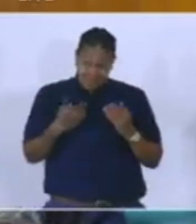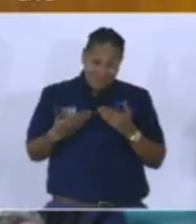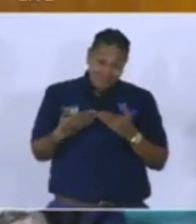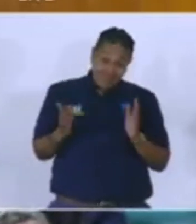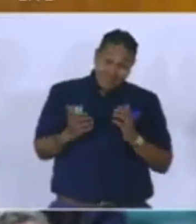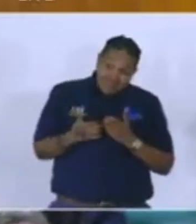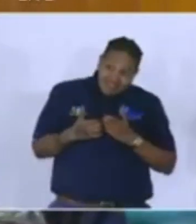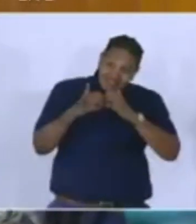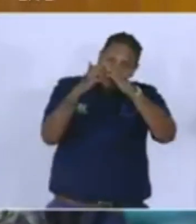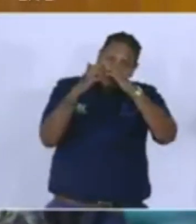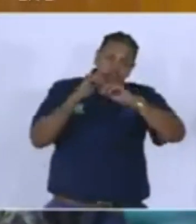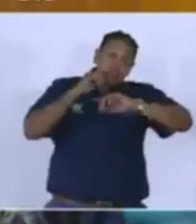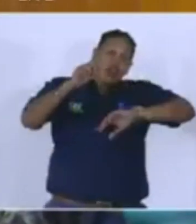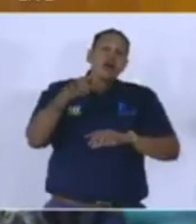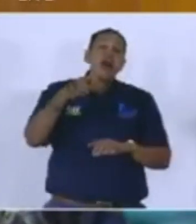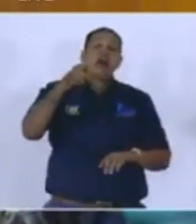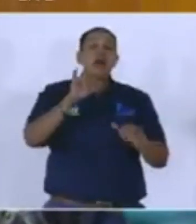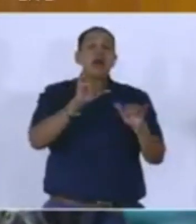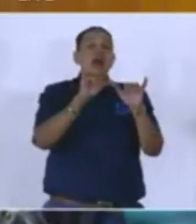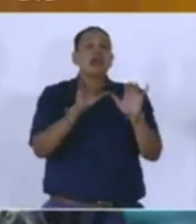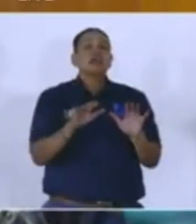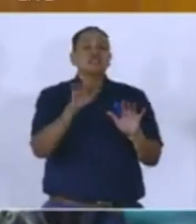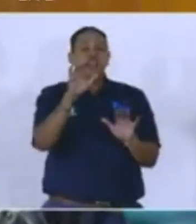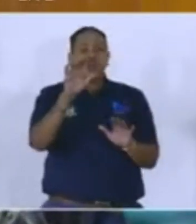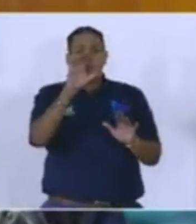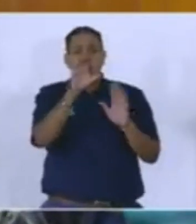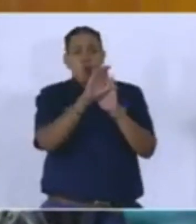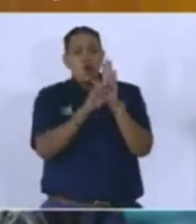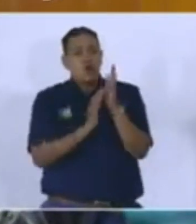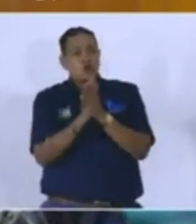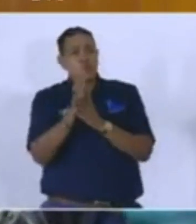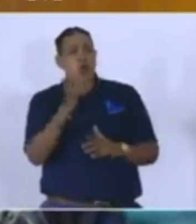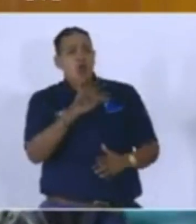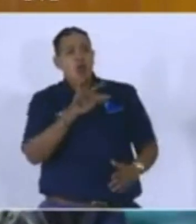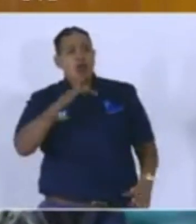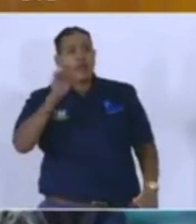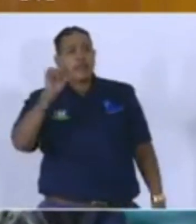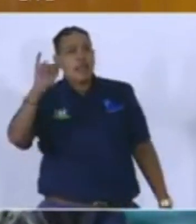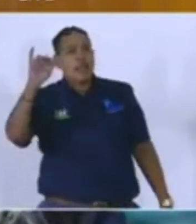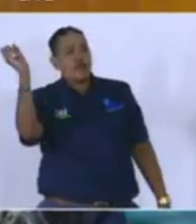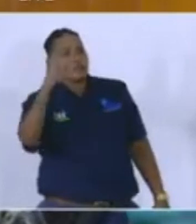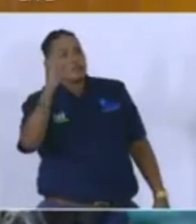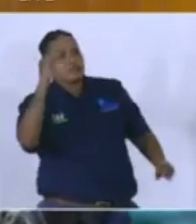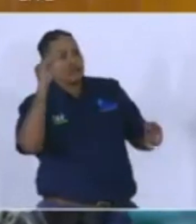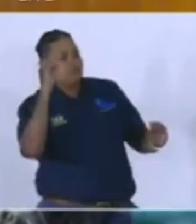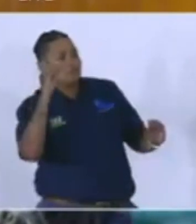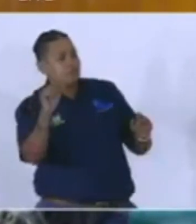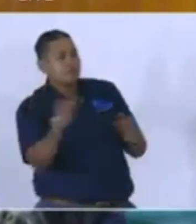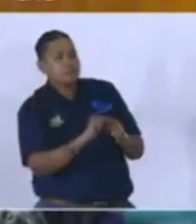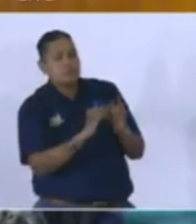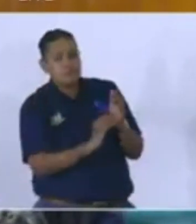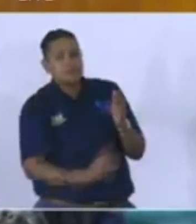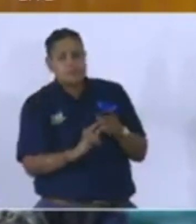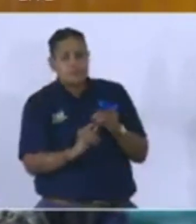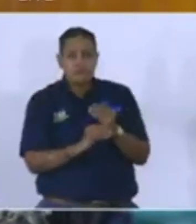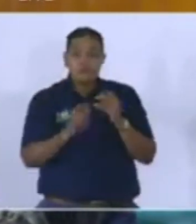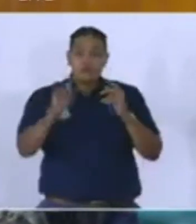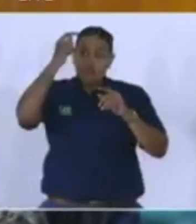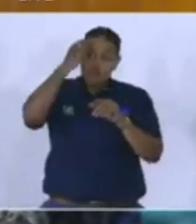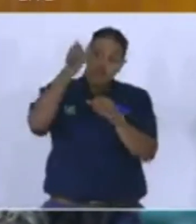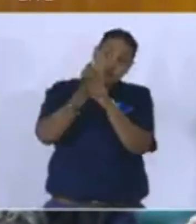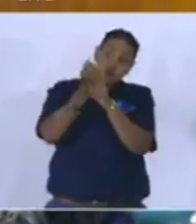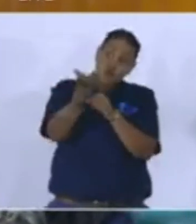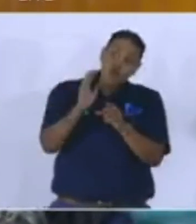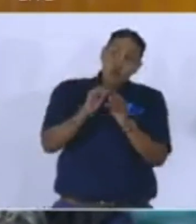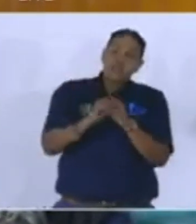a prompt engineering course through the HART Trust NSTA to train students and public sector professionals